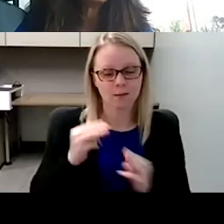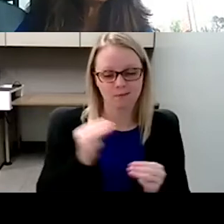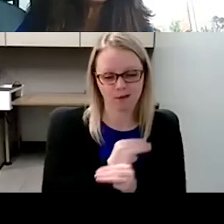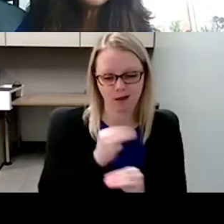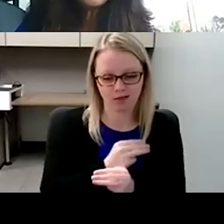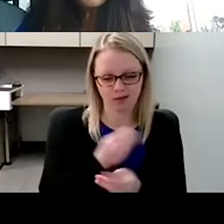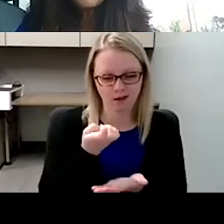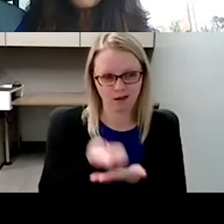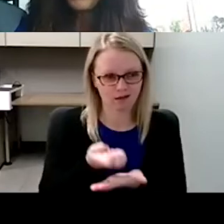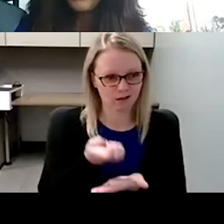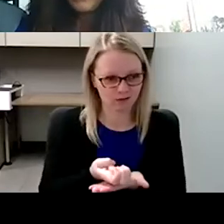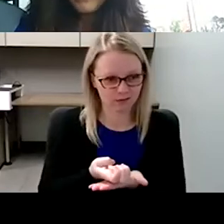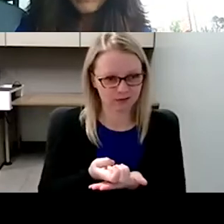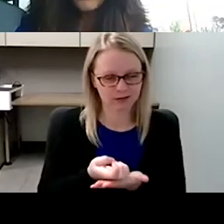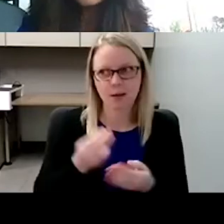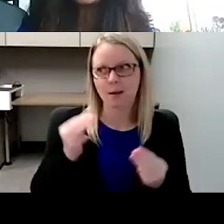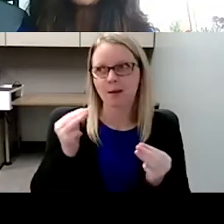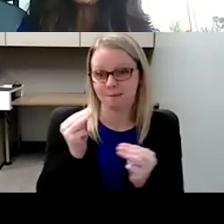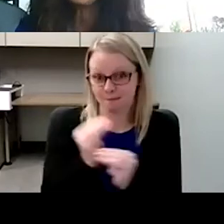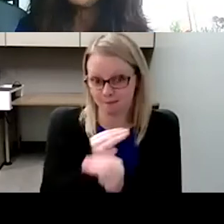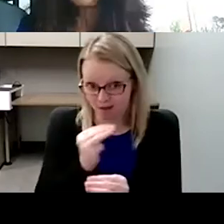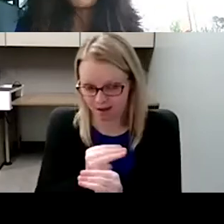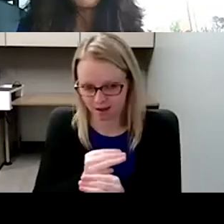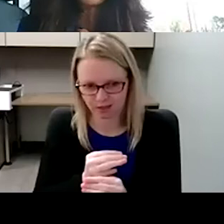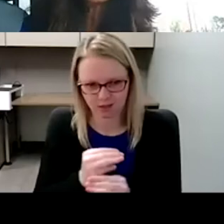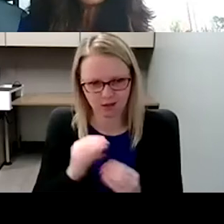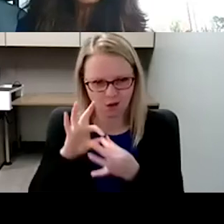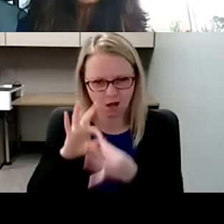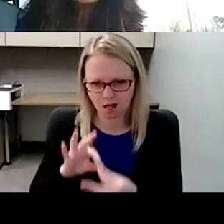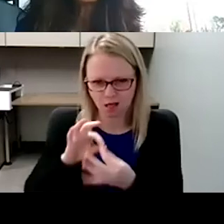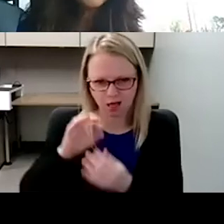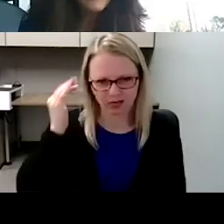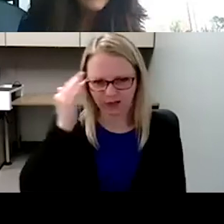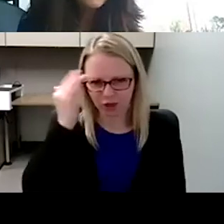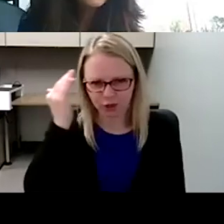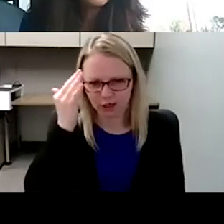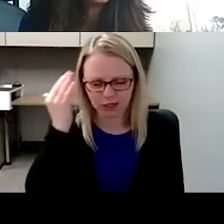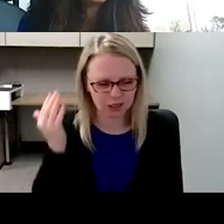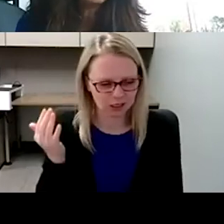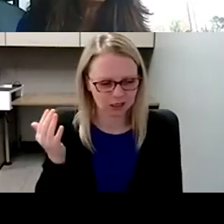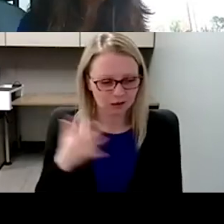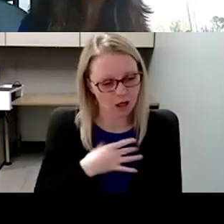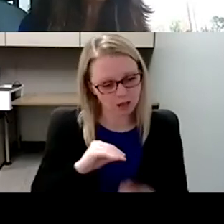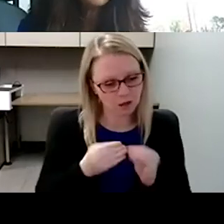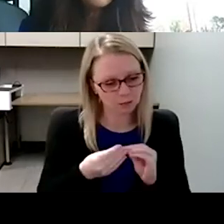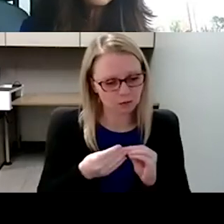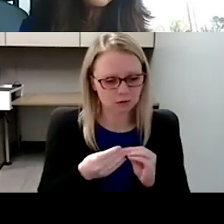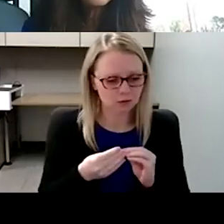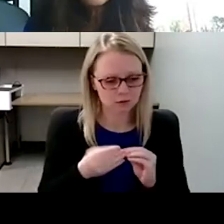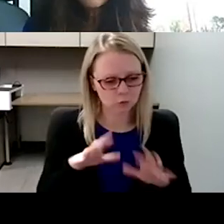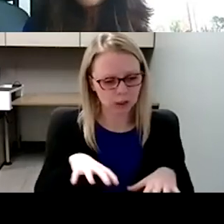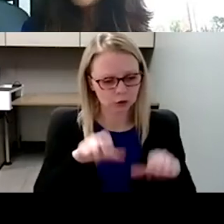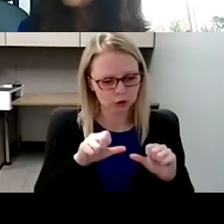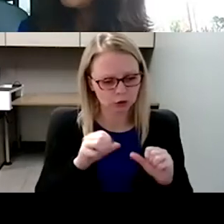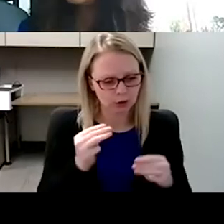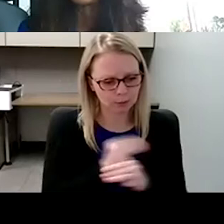the math was very theoretical. It wasn't what I thought it was gonna be. I liked numbers, so I took math, and maybe I didn't have the guidance